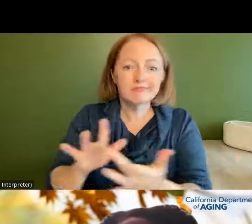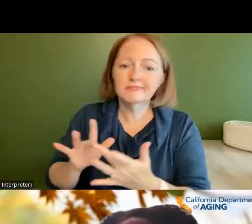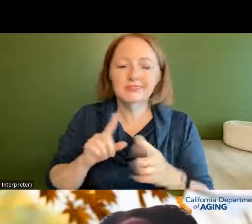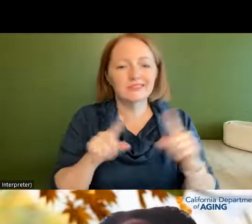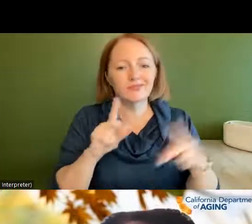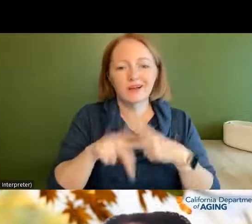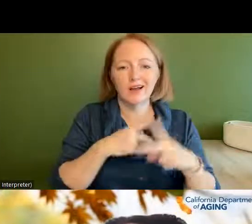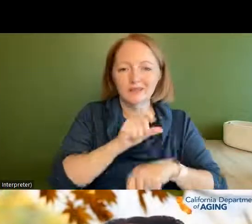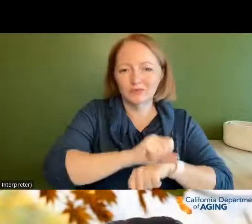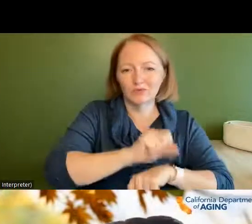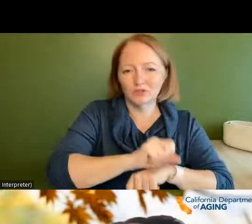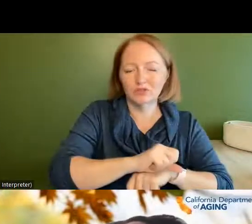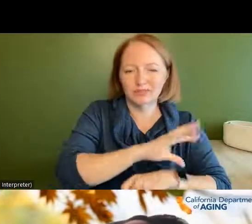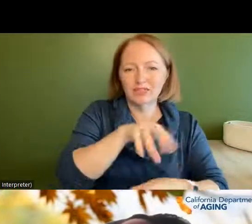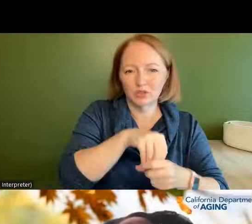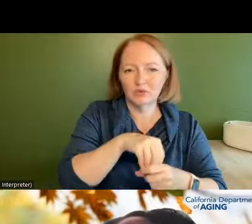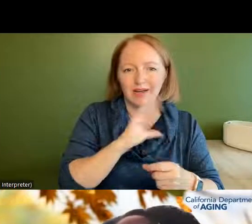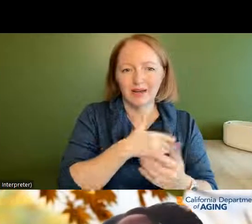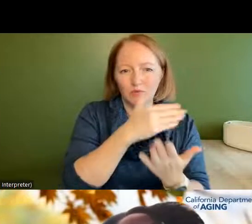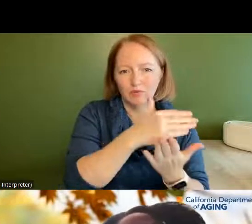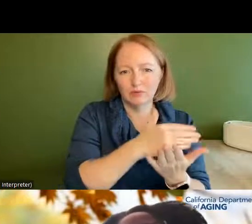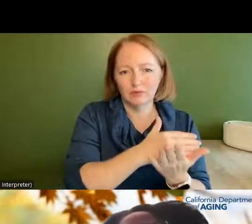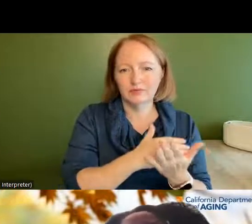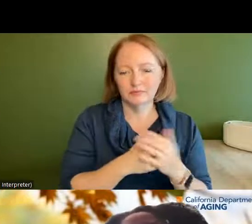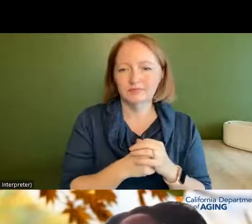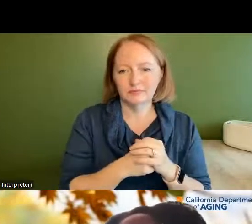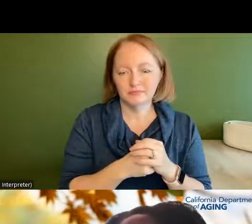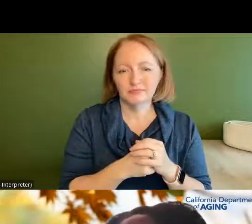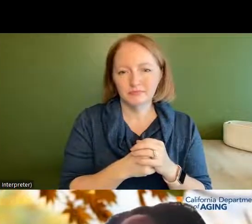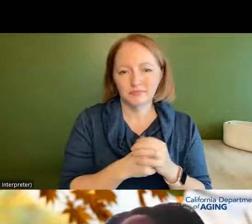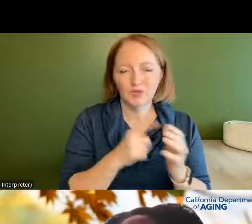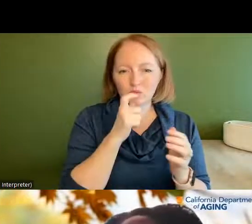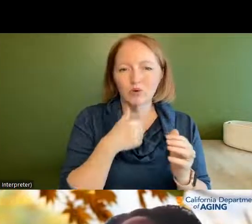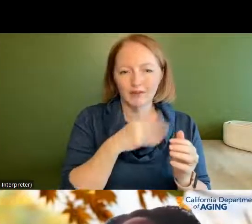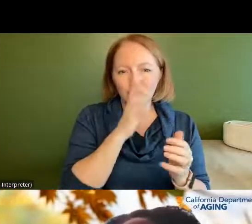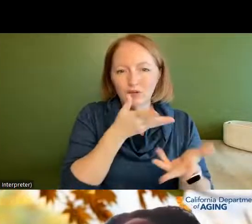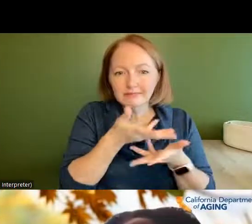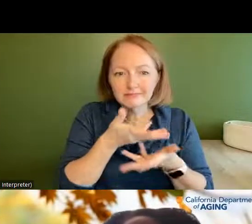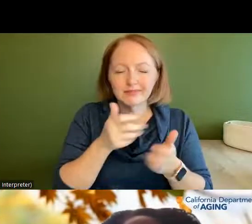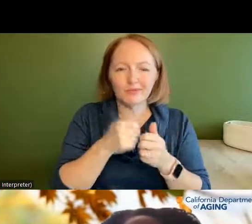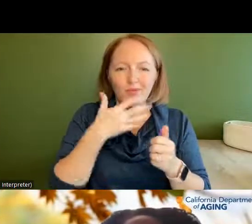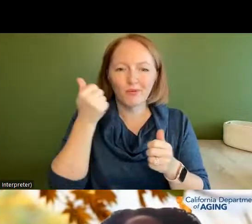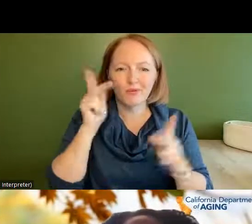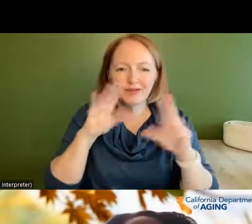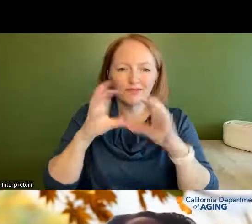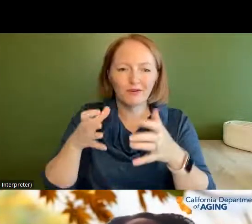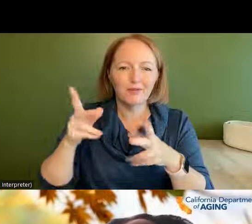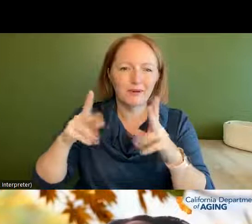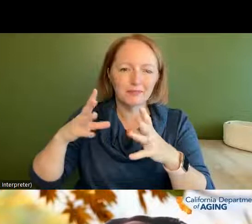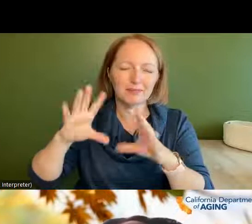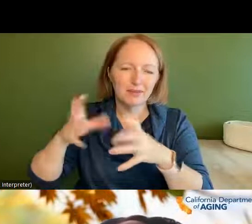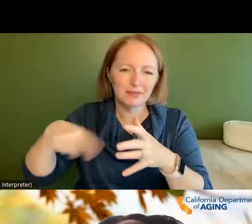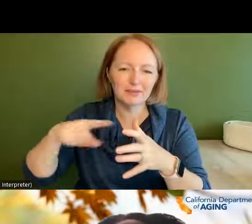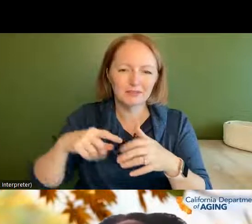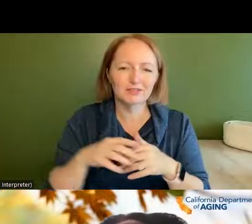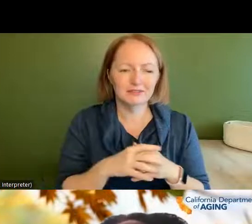workers that are having that direct interaction with the older adult population. And I